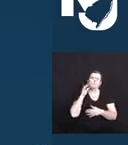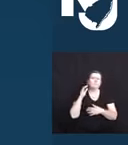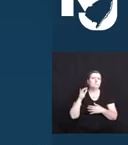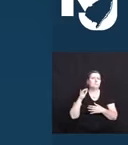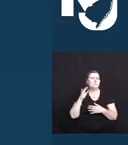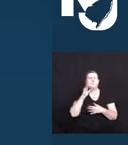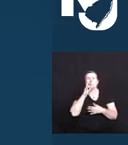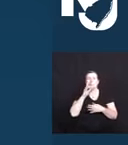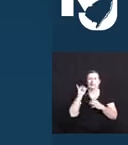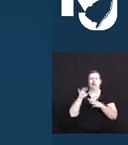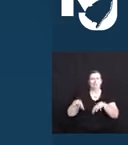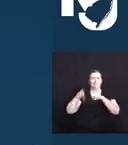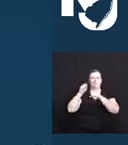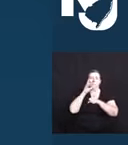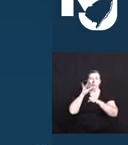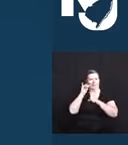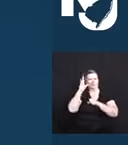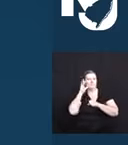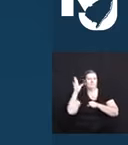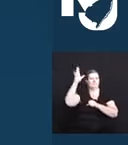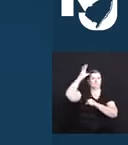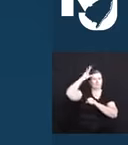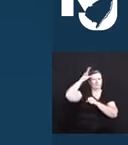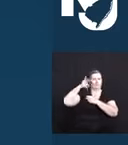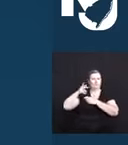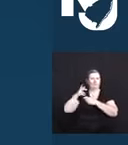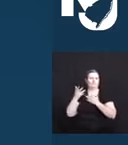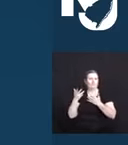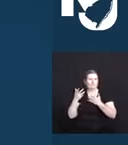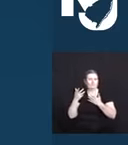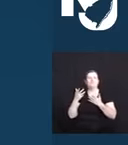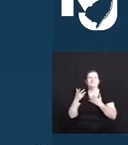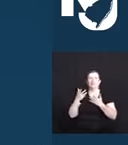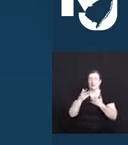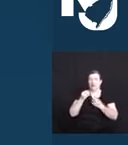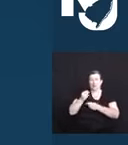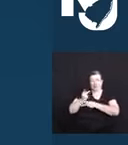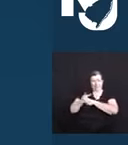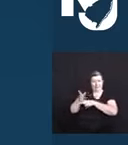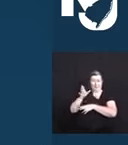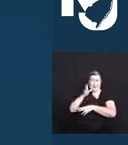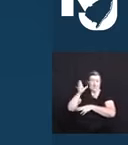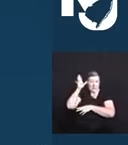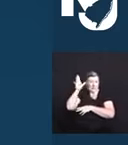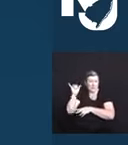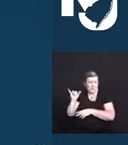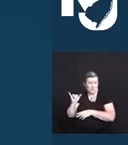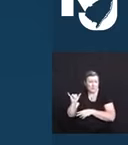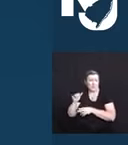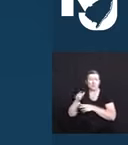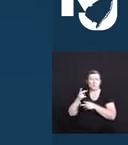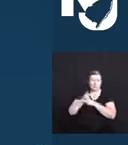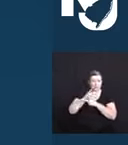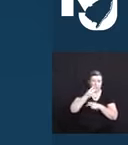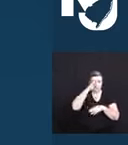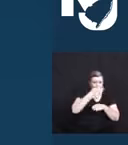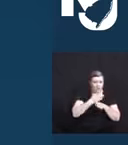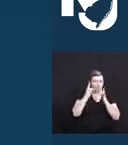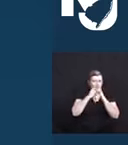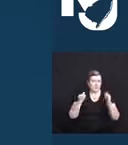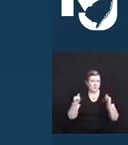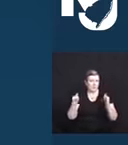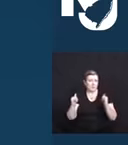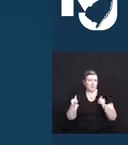her aging parents in their final years. The family notes that one of their great memories will be the smell of Josephine's house on